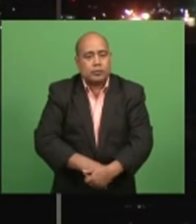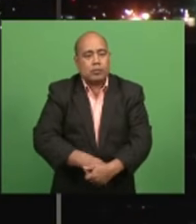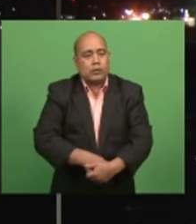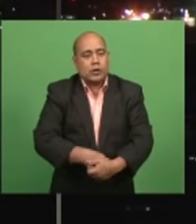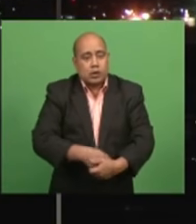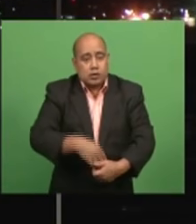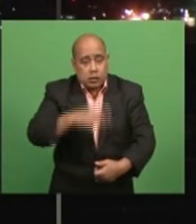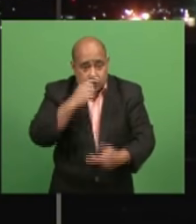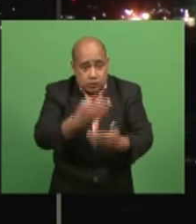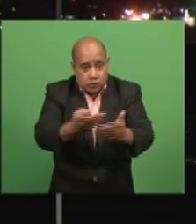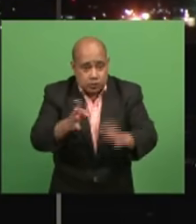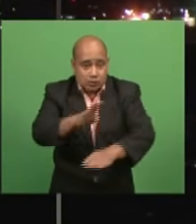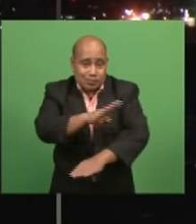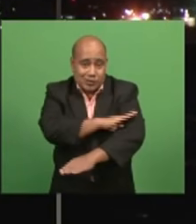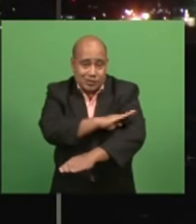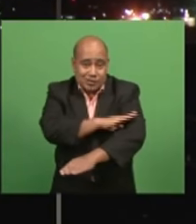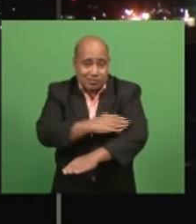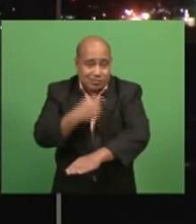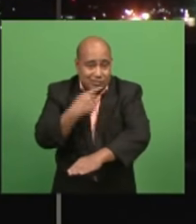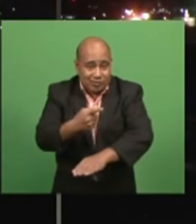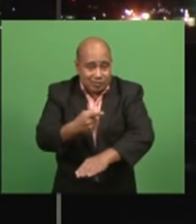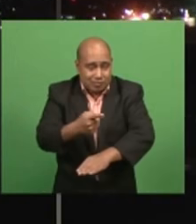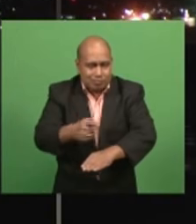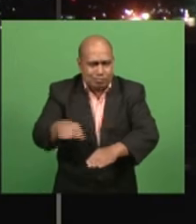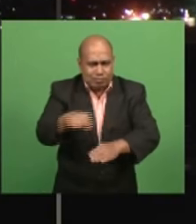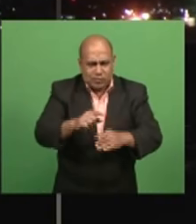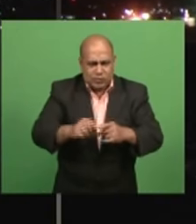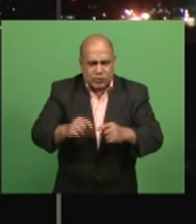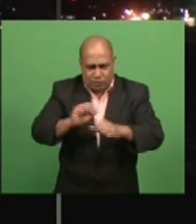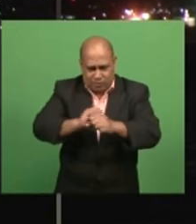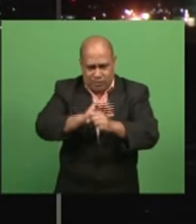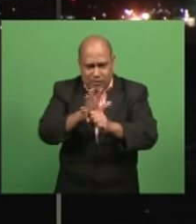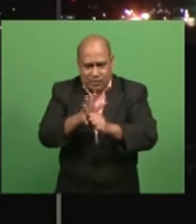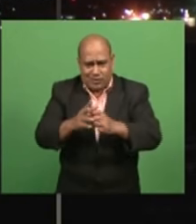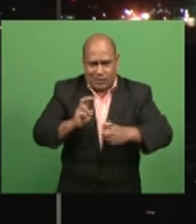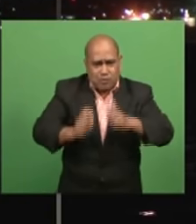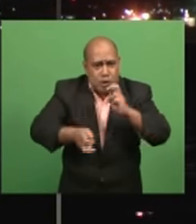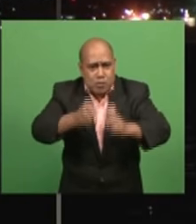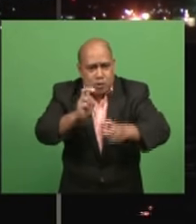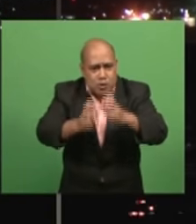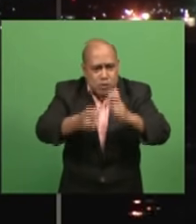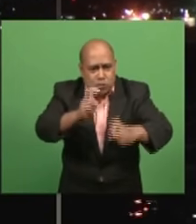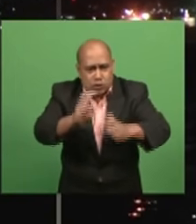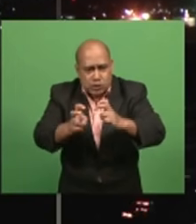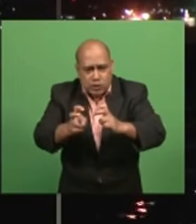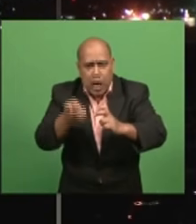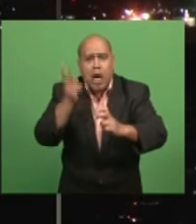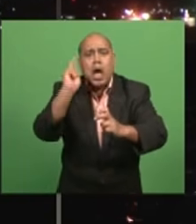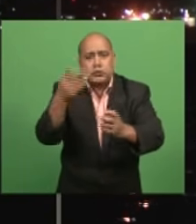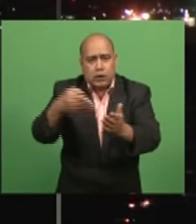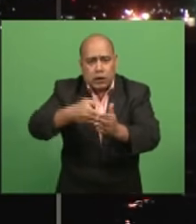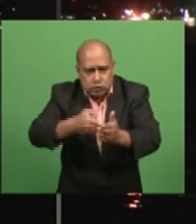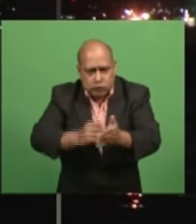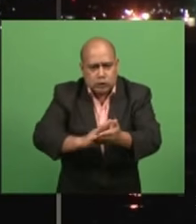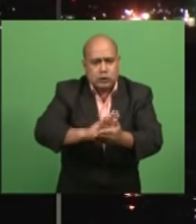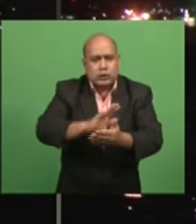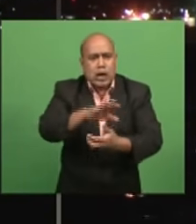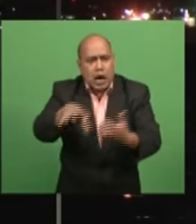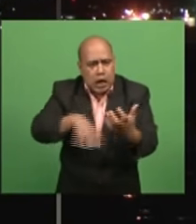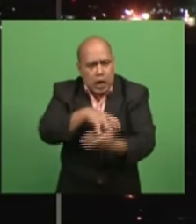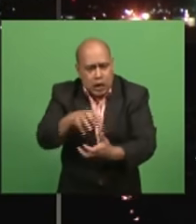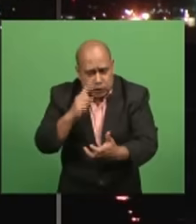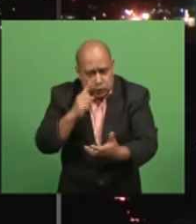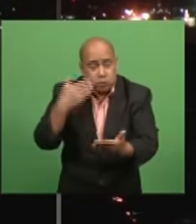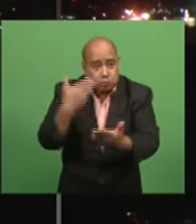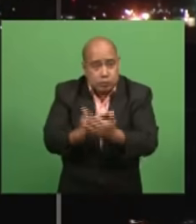says the current crisis brought by the COVID-19 pandemic and TC Harold has proven that our Vuvale partnership is